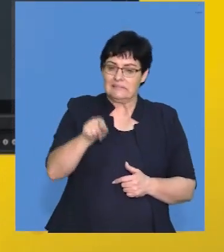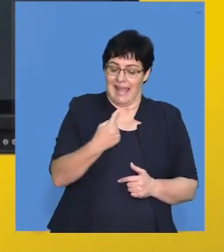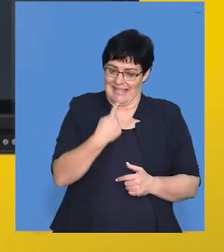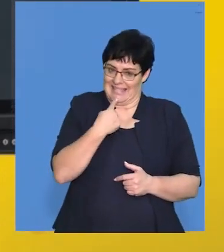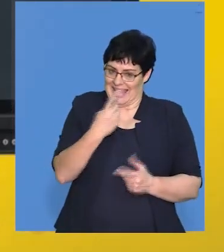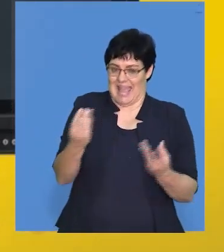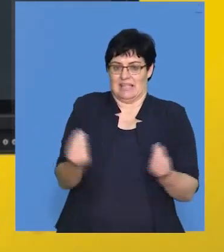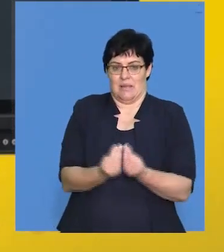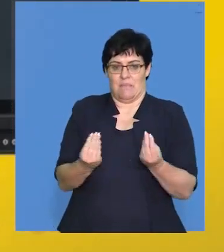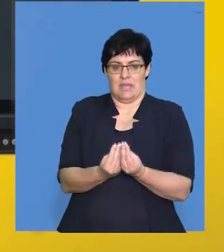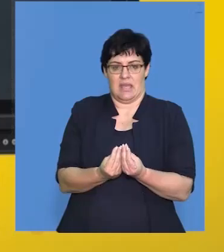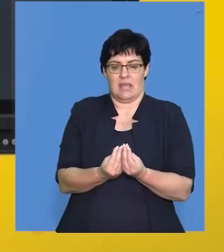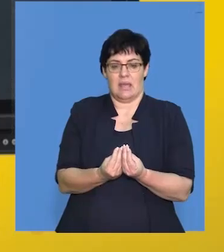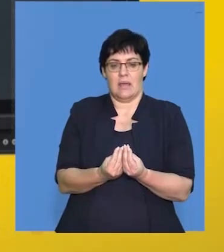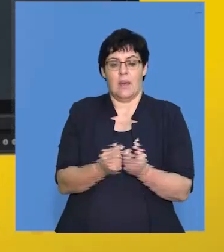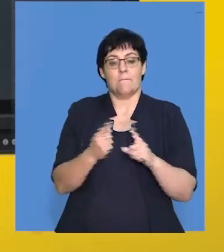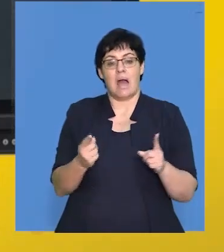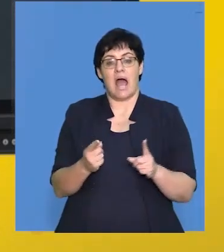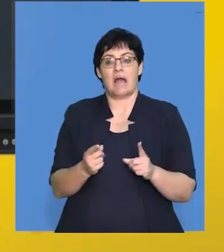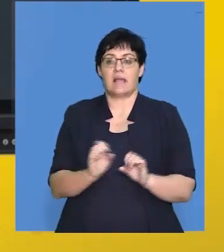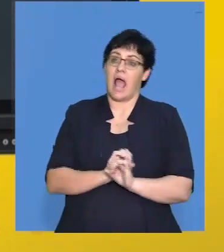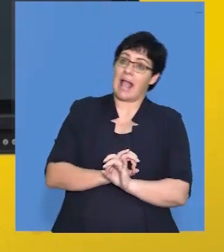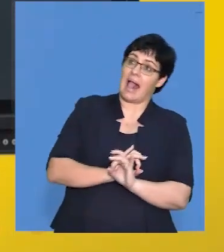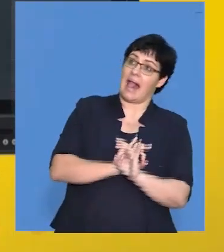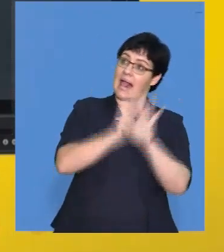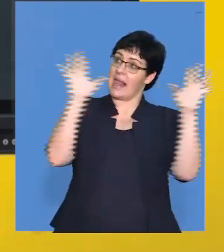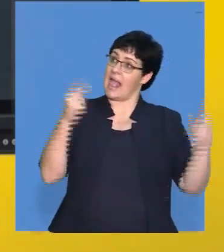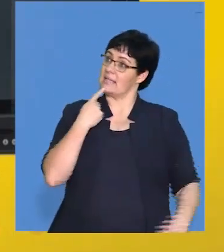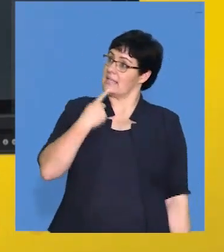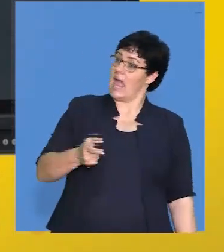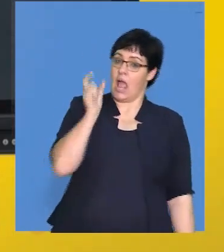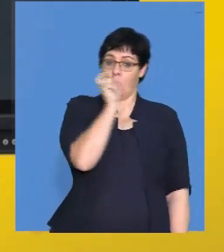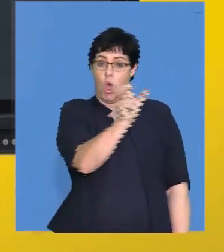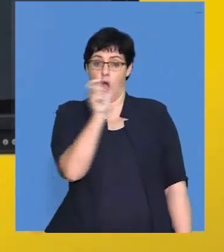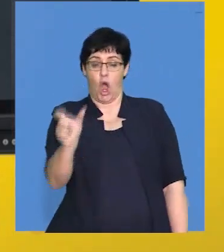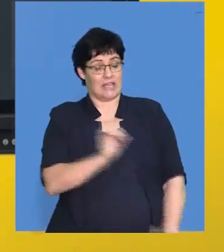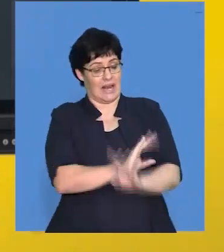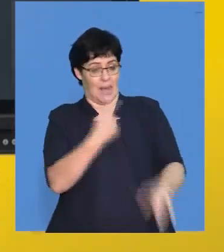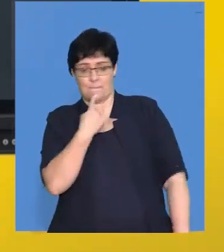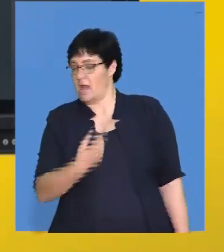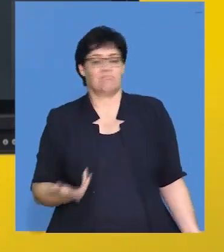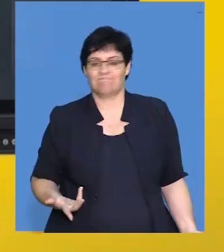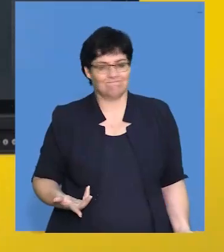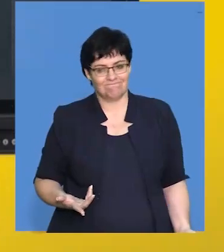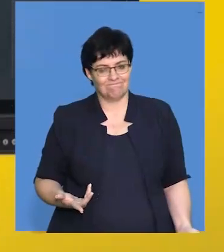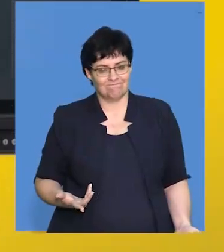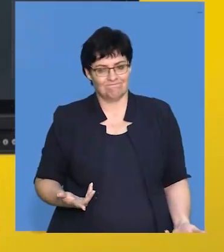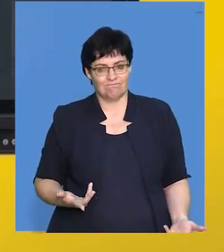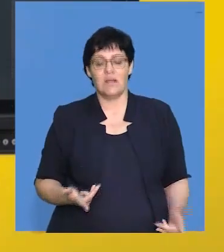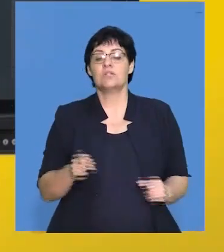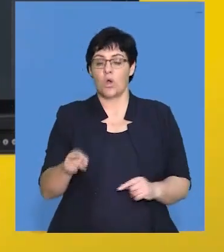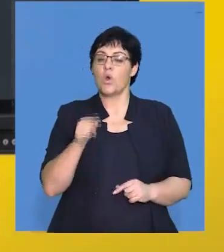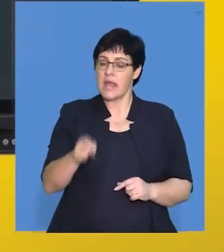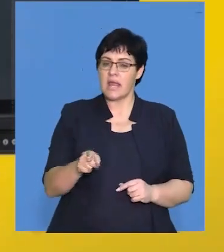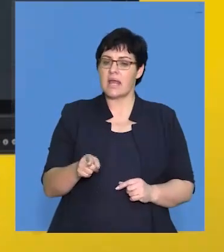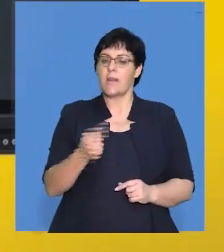he is saying something, but he's not divulging it word for word what he means. So